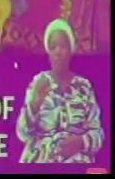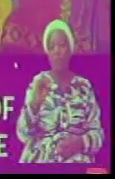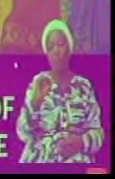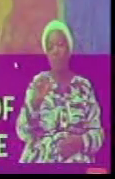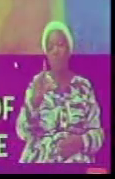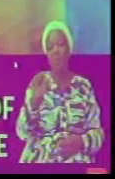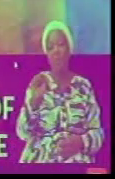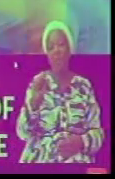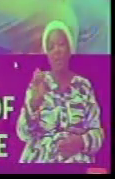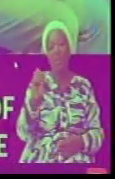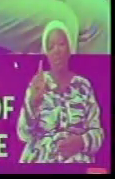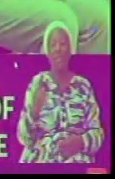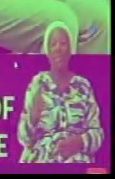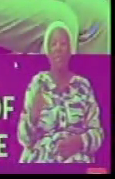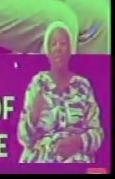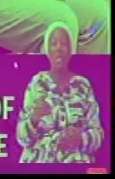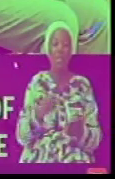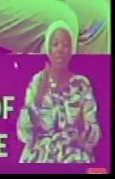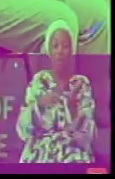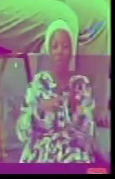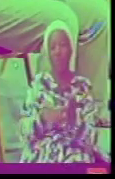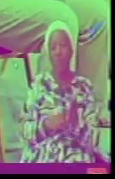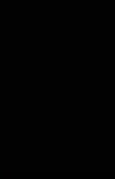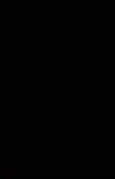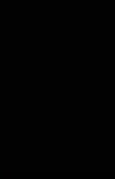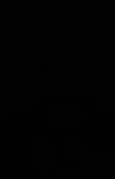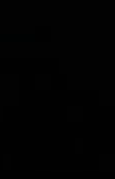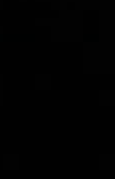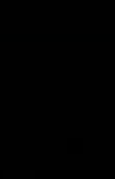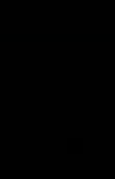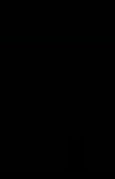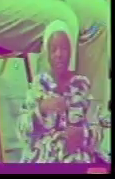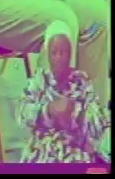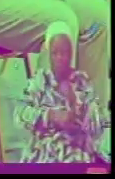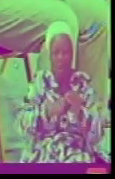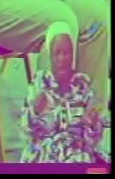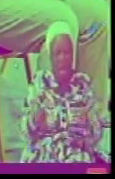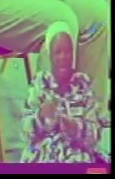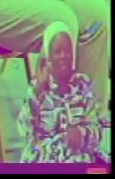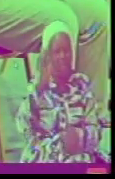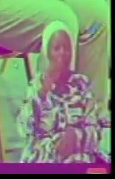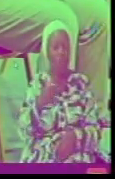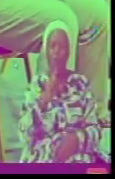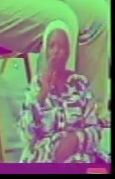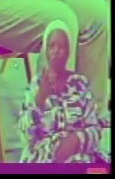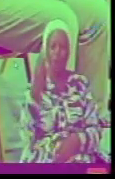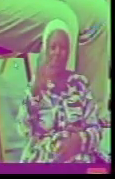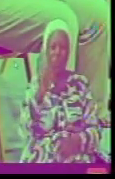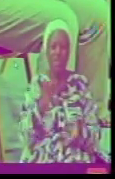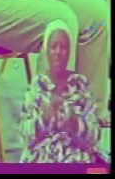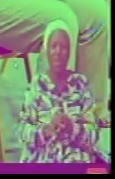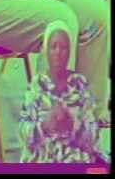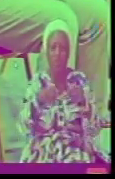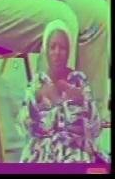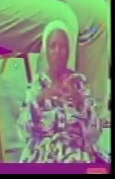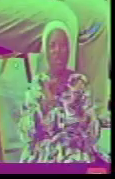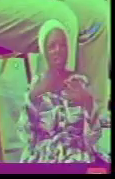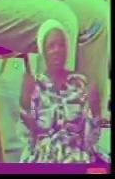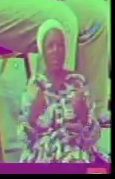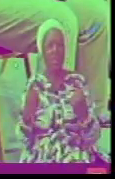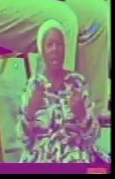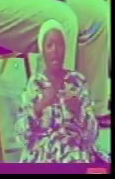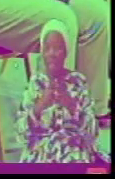substitute. Our substitute. And he suffered as if he was the one that committed